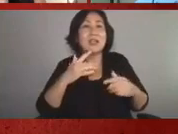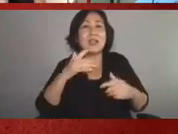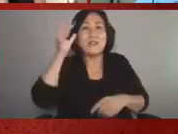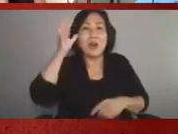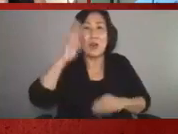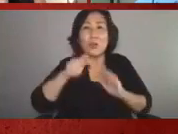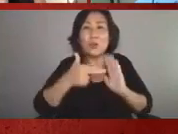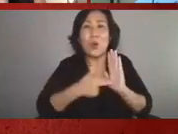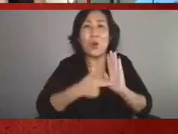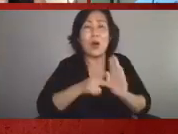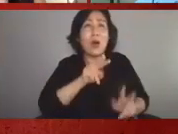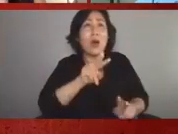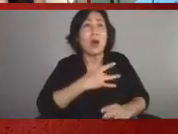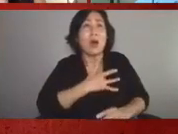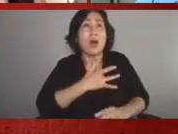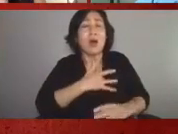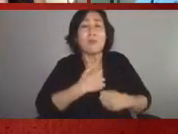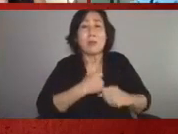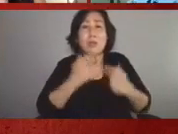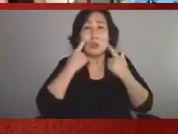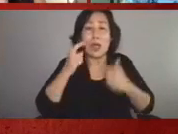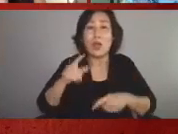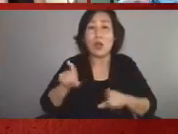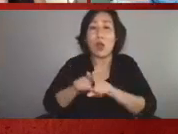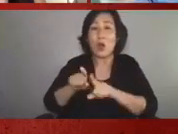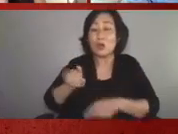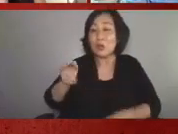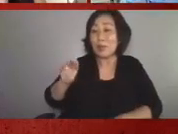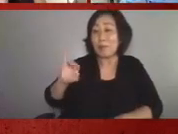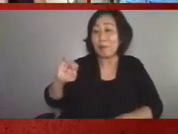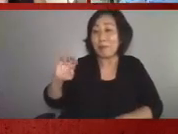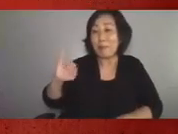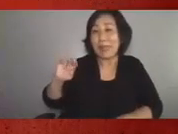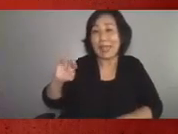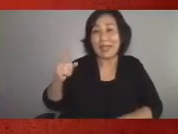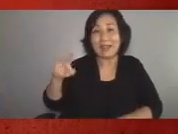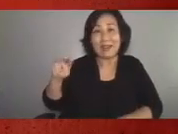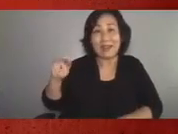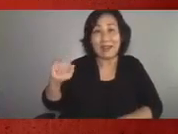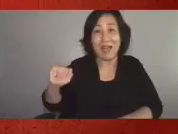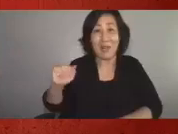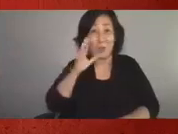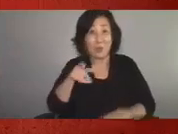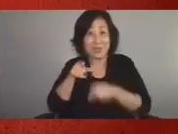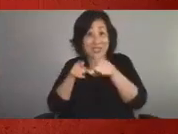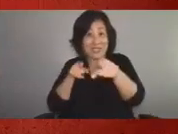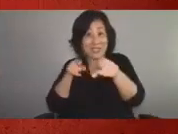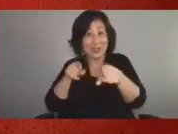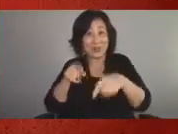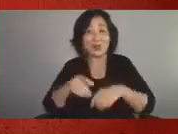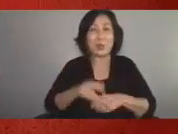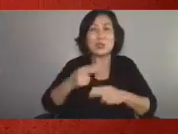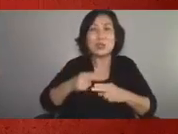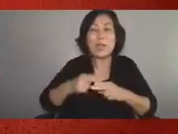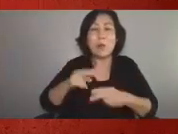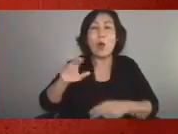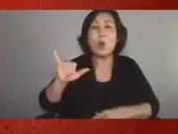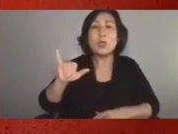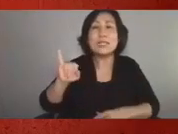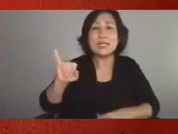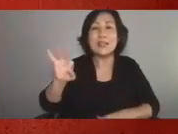say, Ming-Na, you know, this lady here, what is her